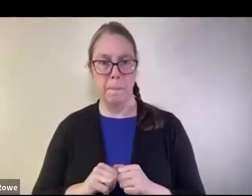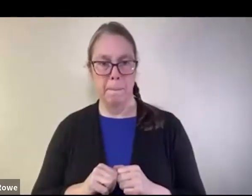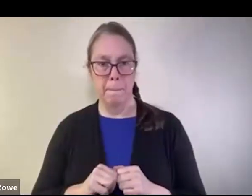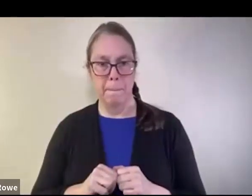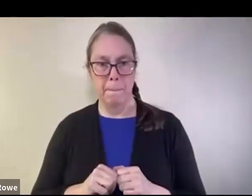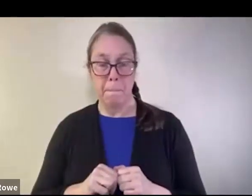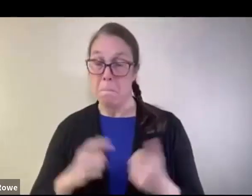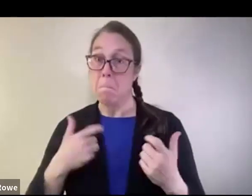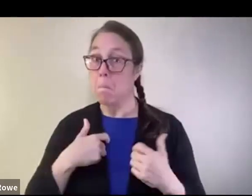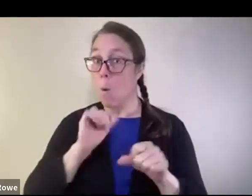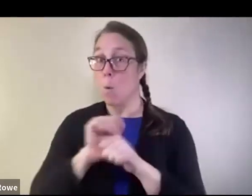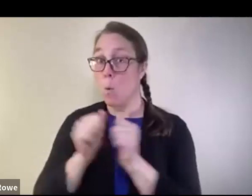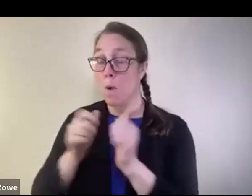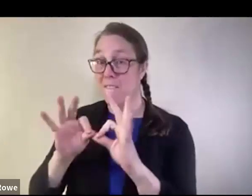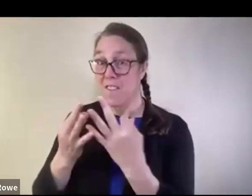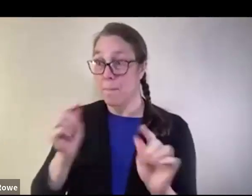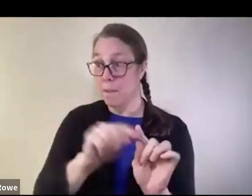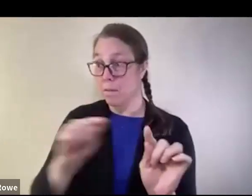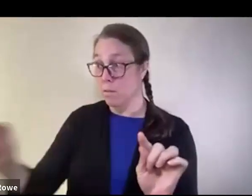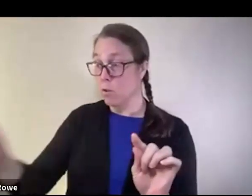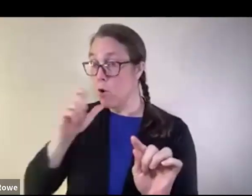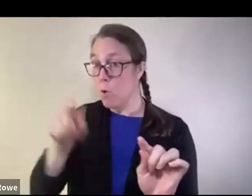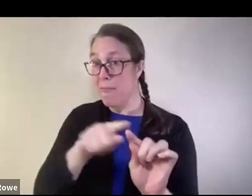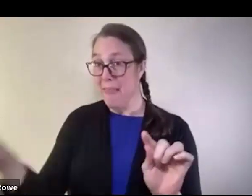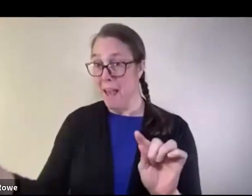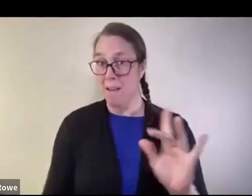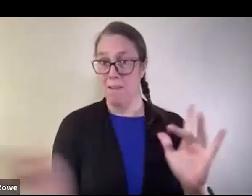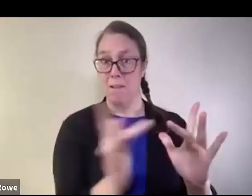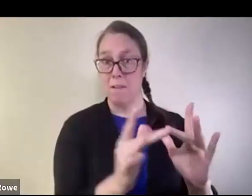get to work with the families in need, and